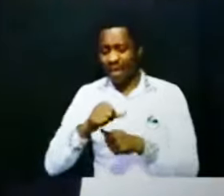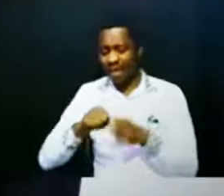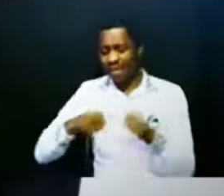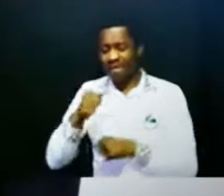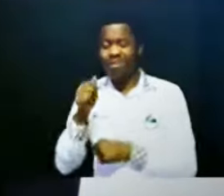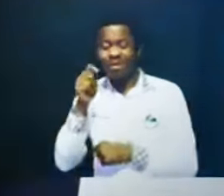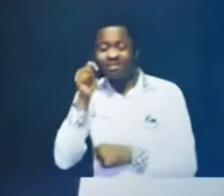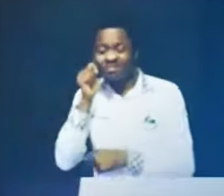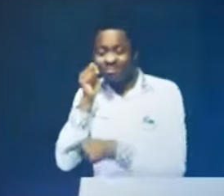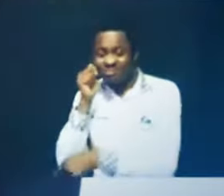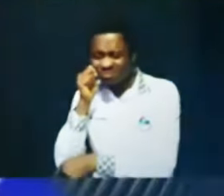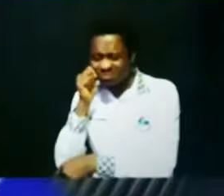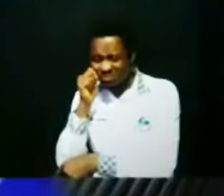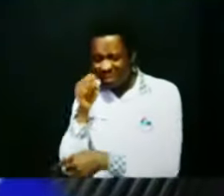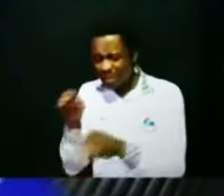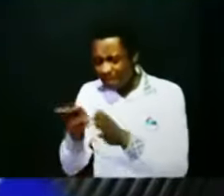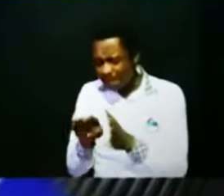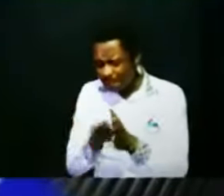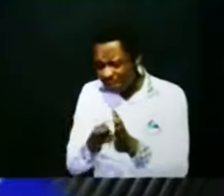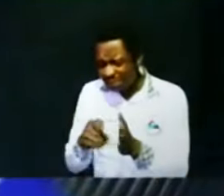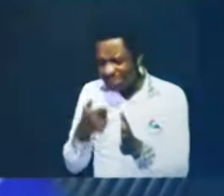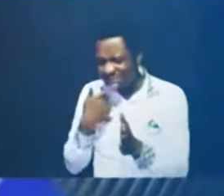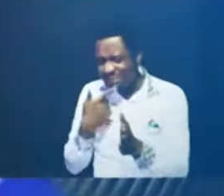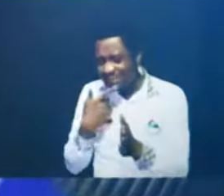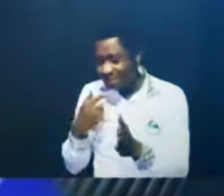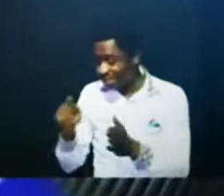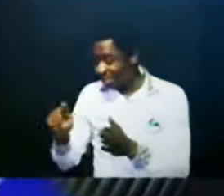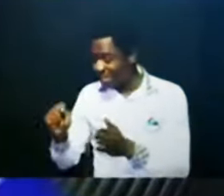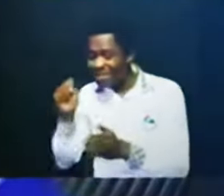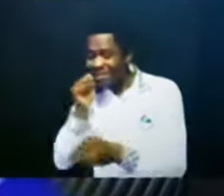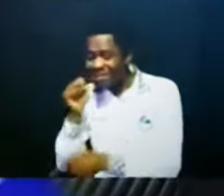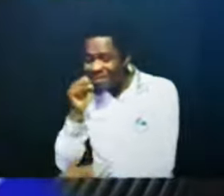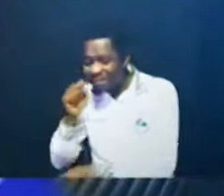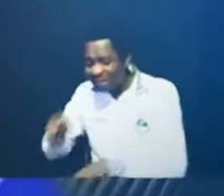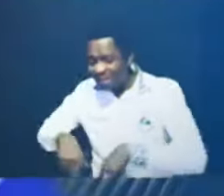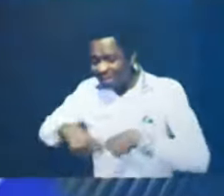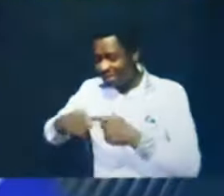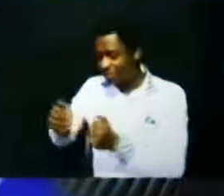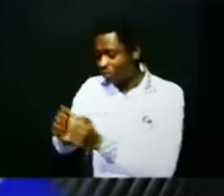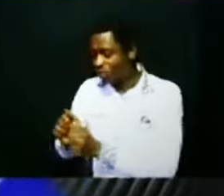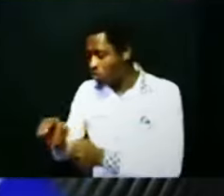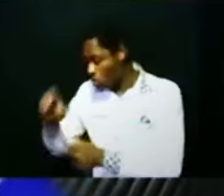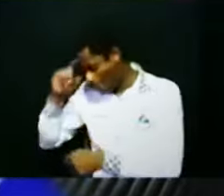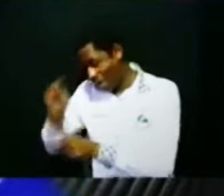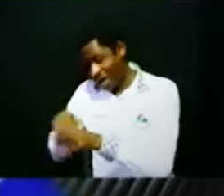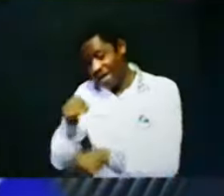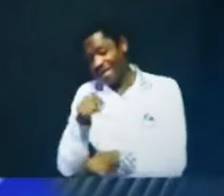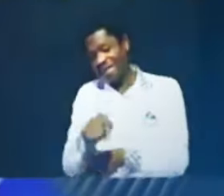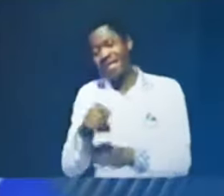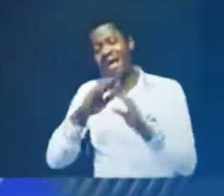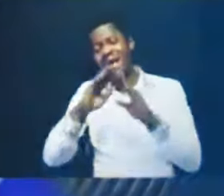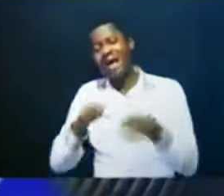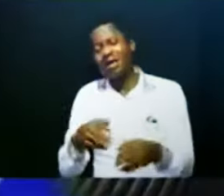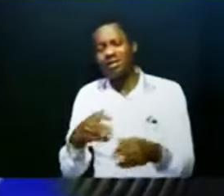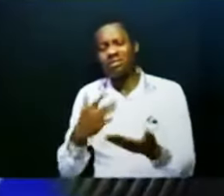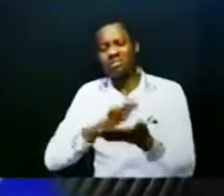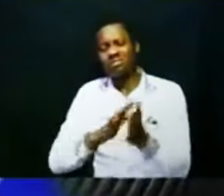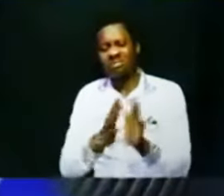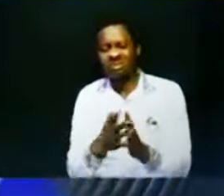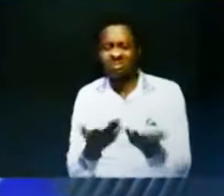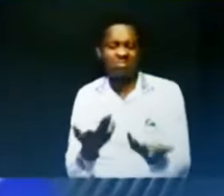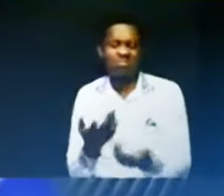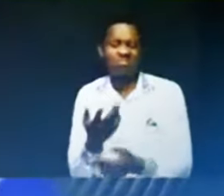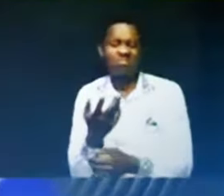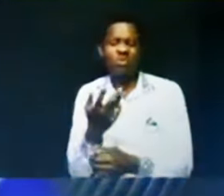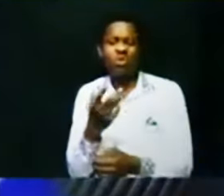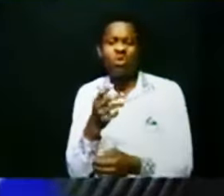that Tamar lived in her brother Absalom's house, a desolate woman. Na no me bia eye me wonwa